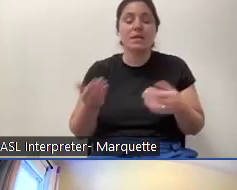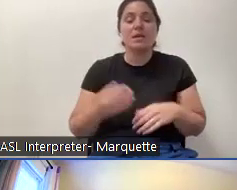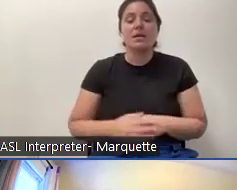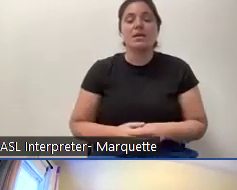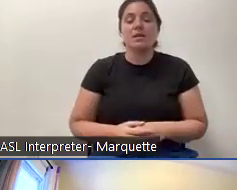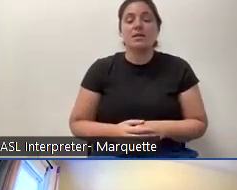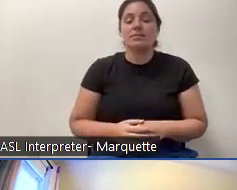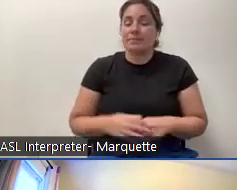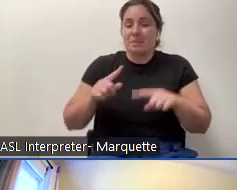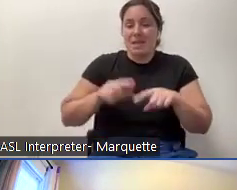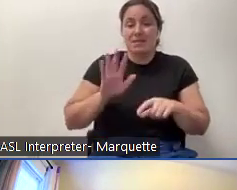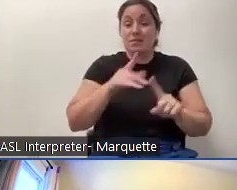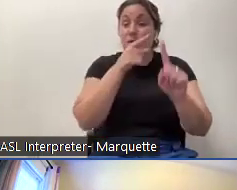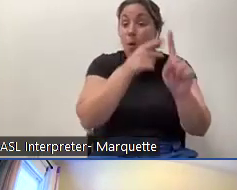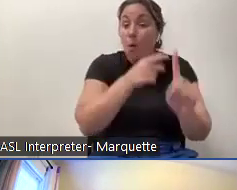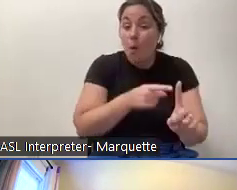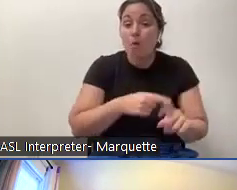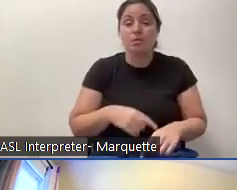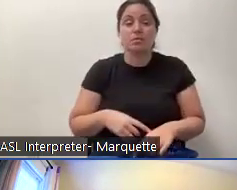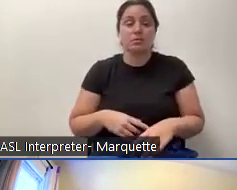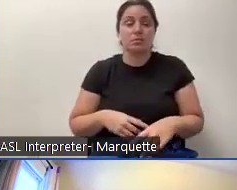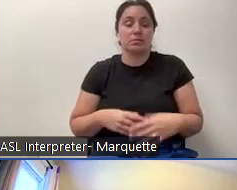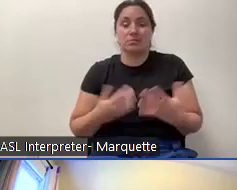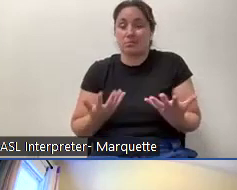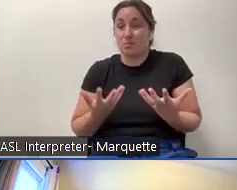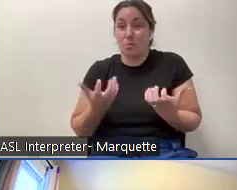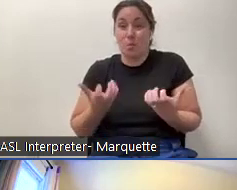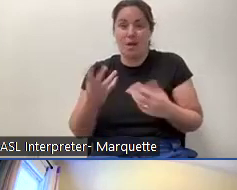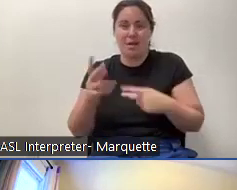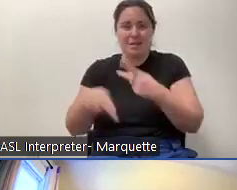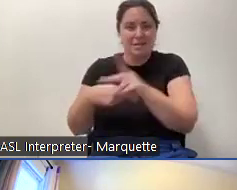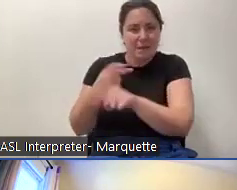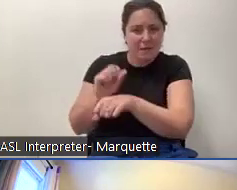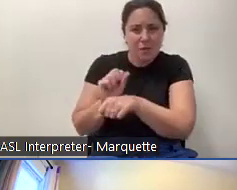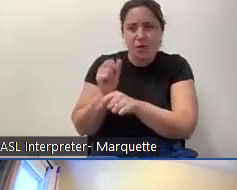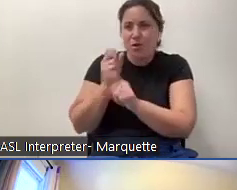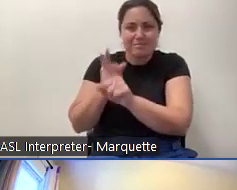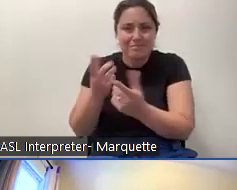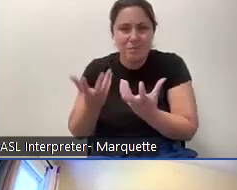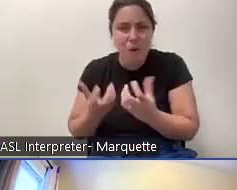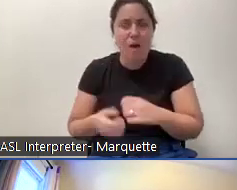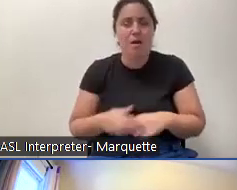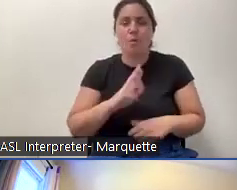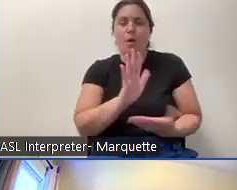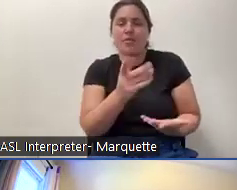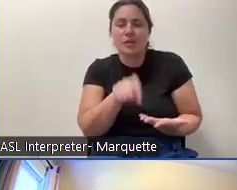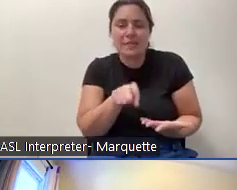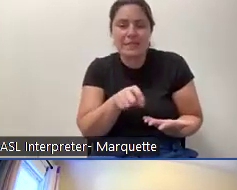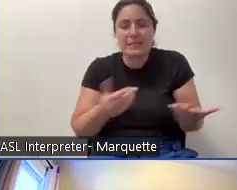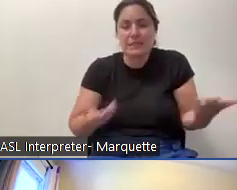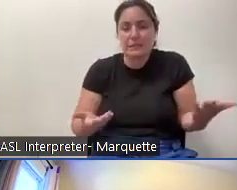goals, their desires for employment, and really what their needs are when they come to that